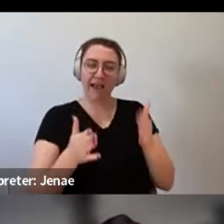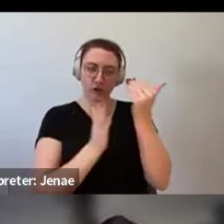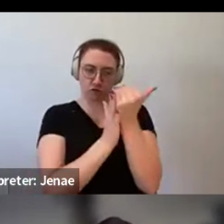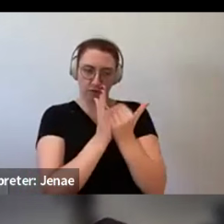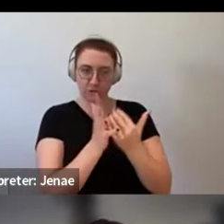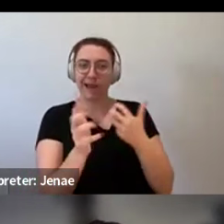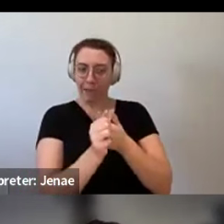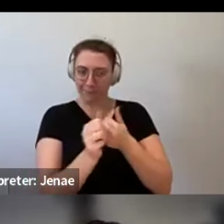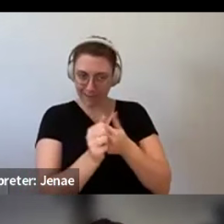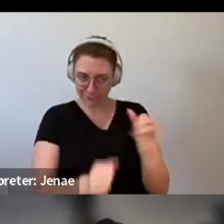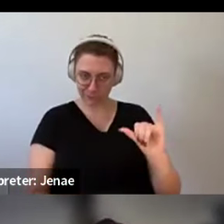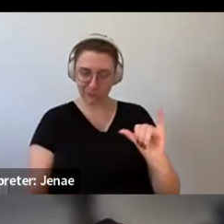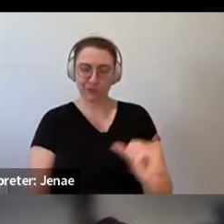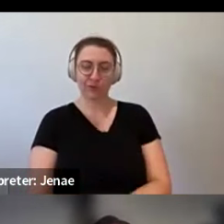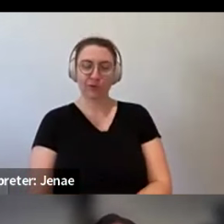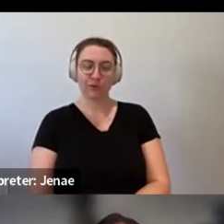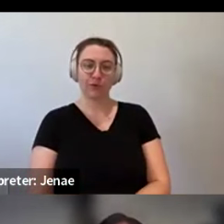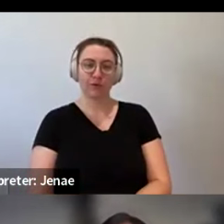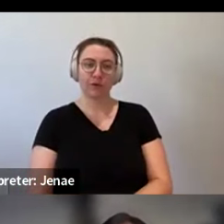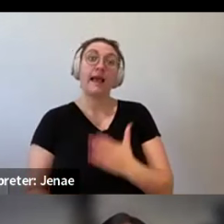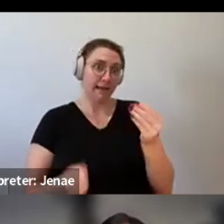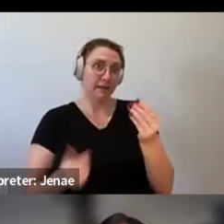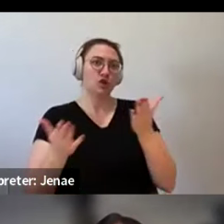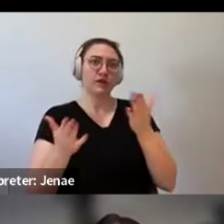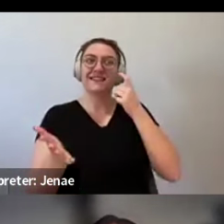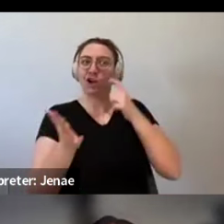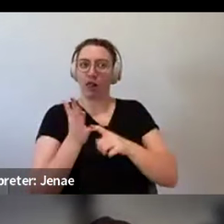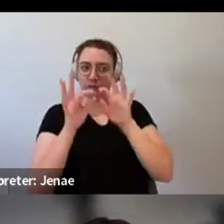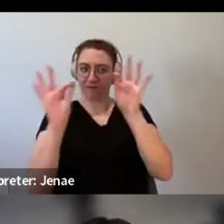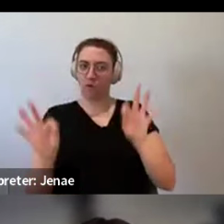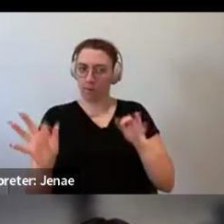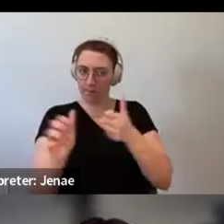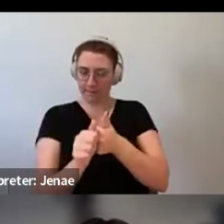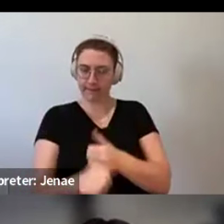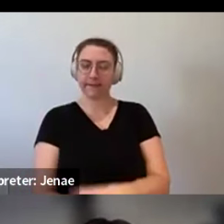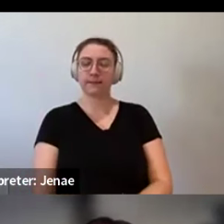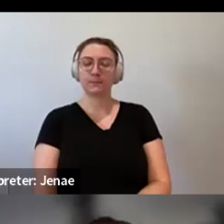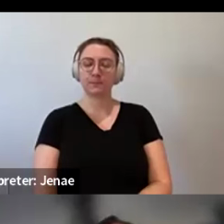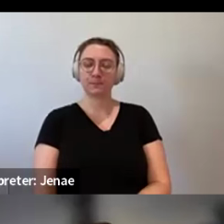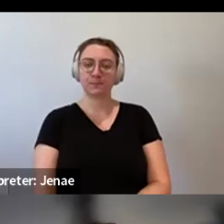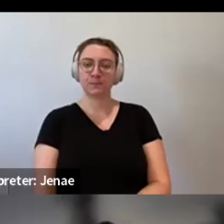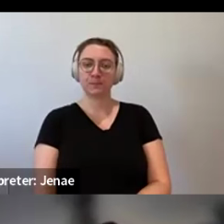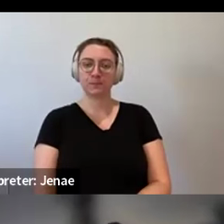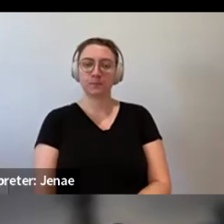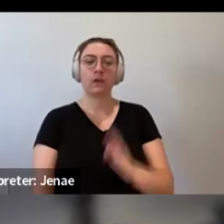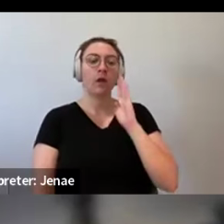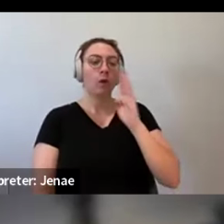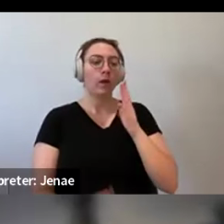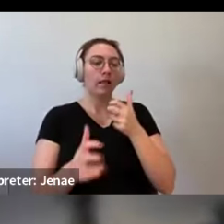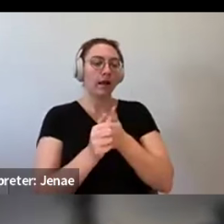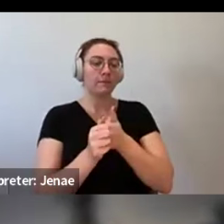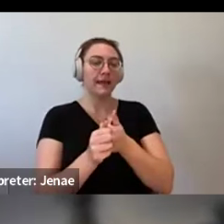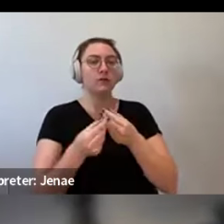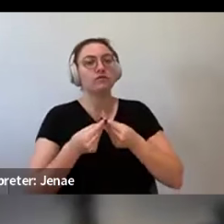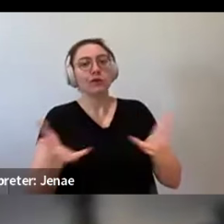directory updates and service acknowledgement form updates. We are going to give an update on the release